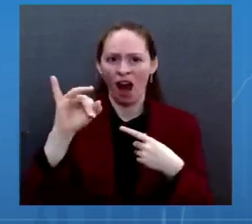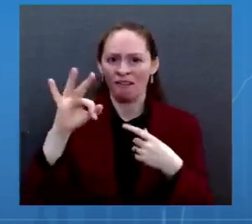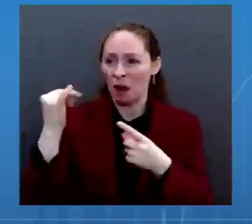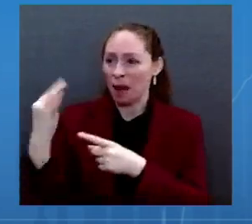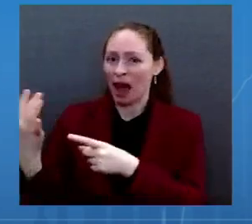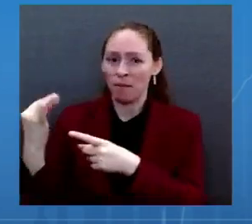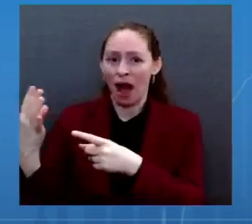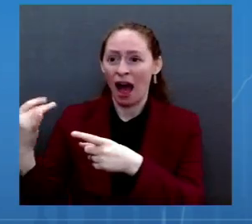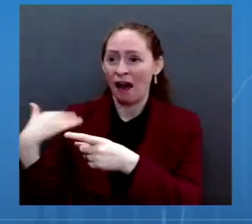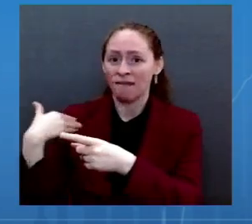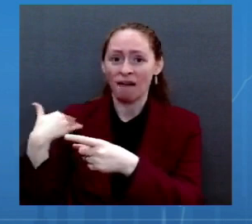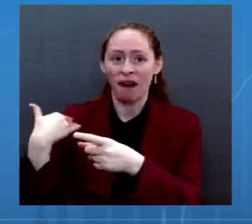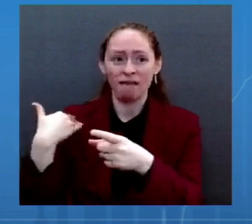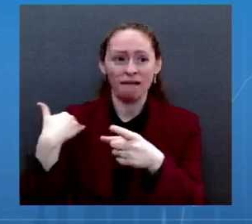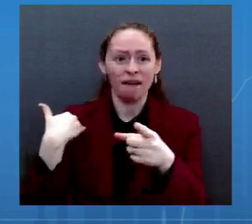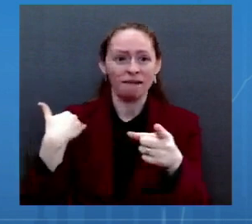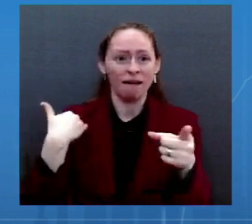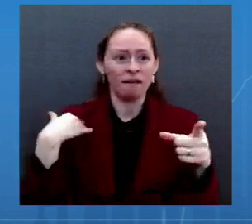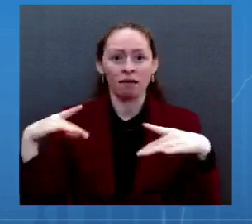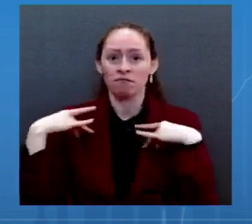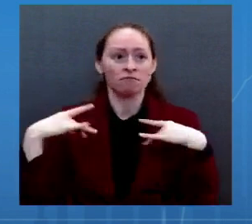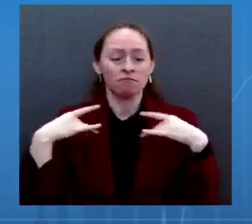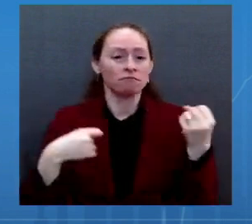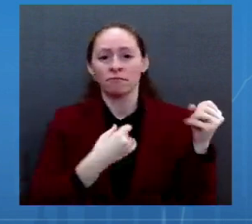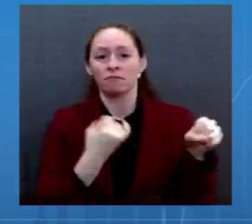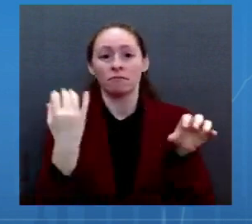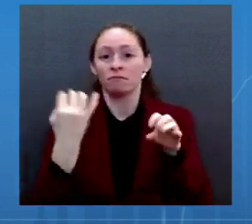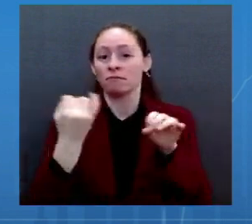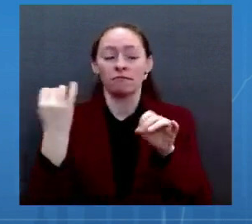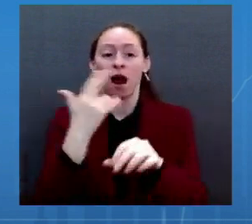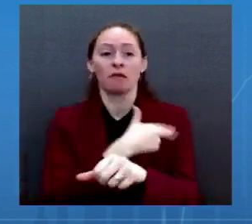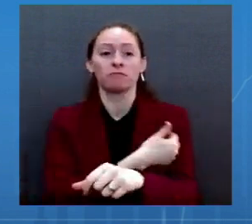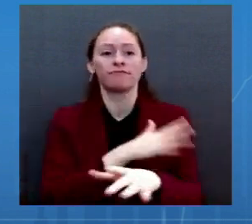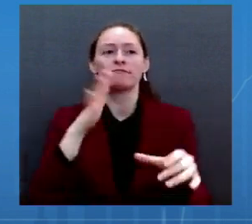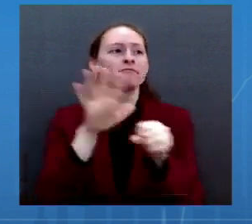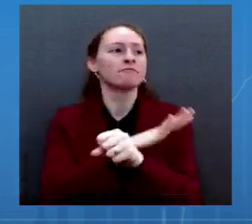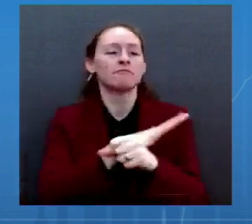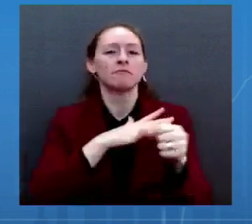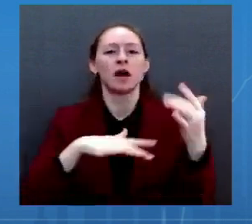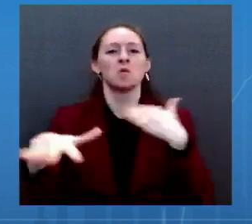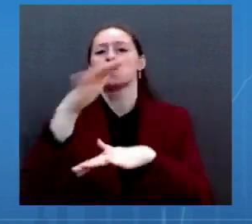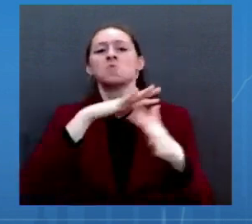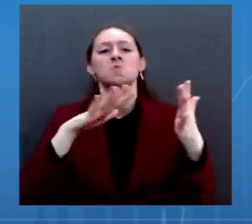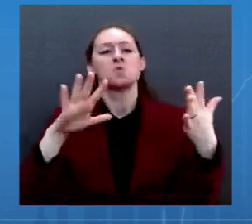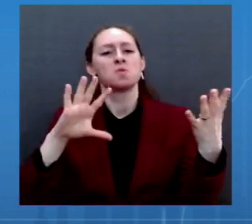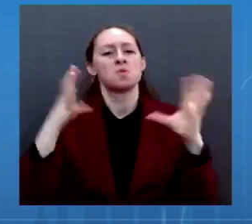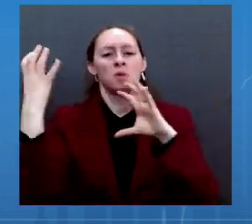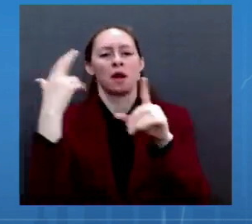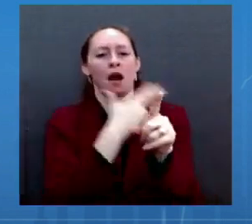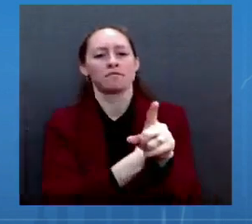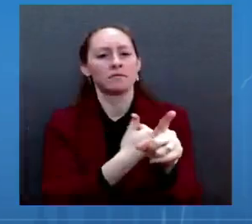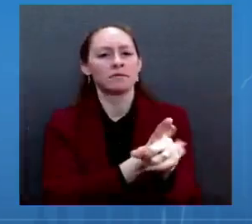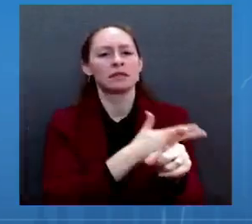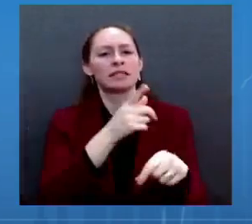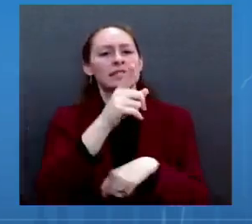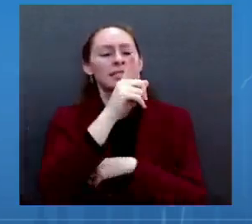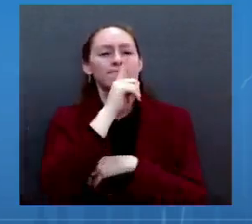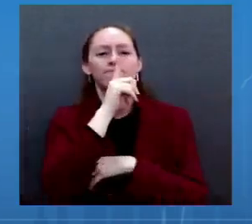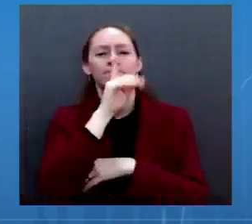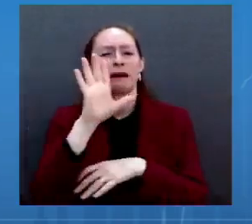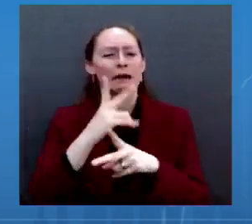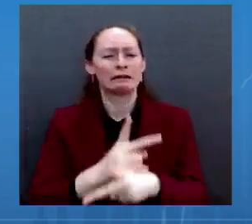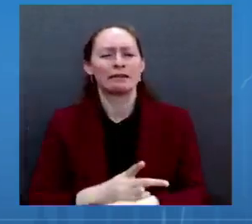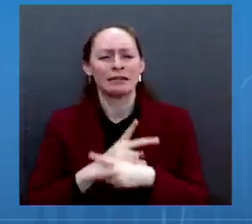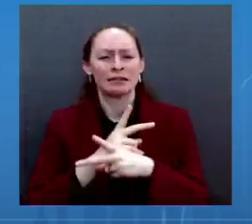of cases, no matter what, are going to be severe. So don't take this as a signal that we